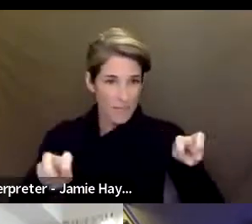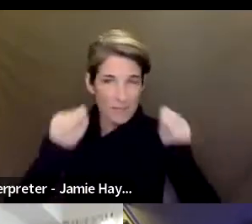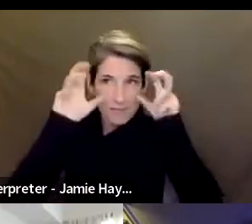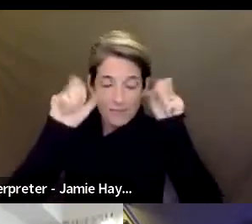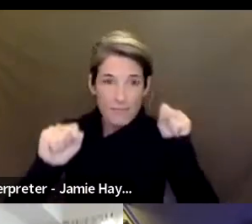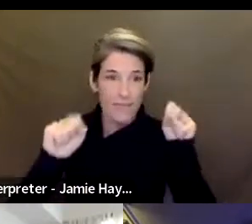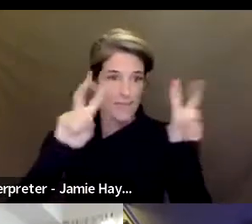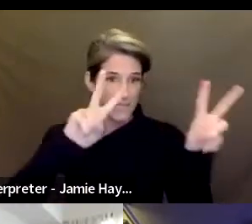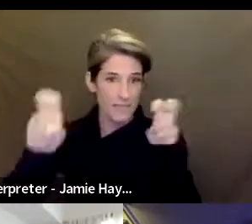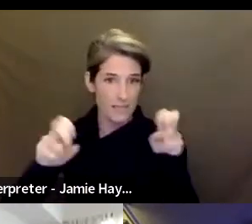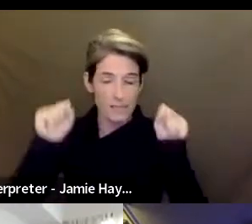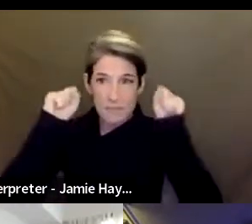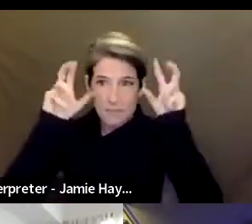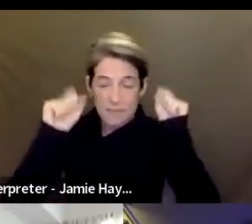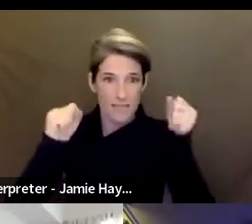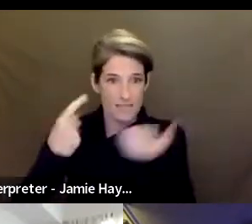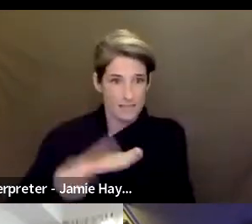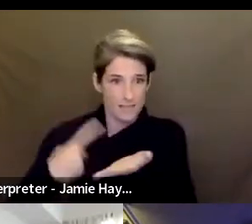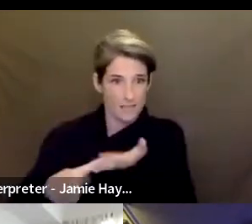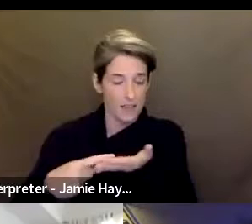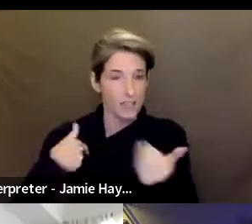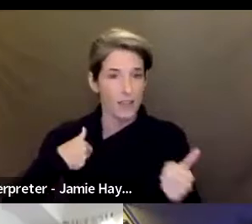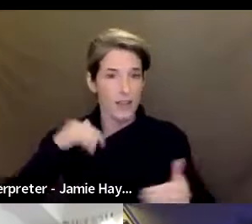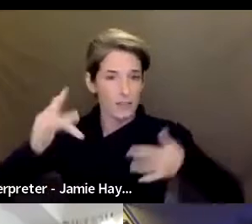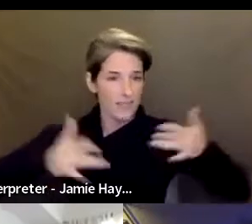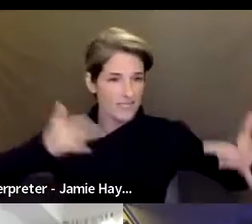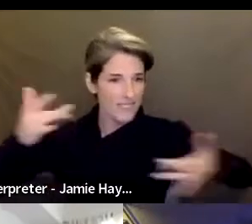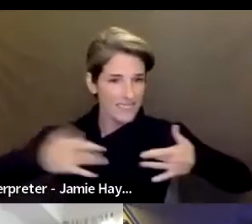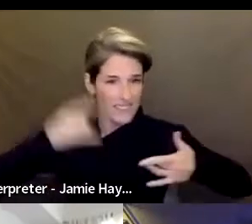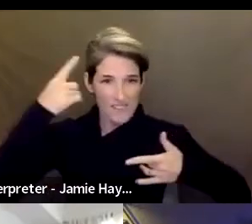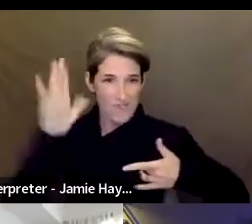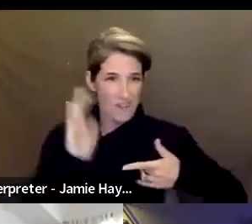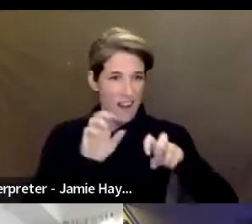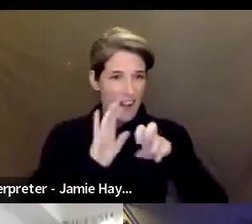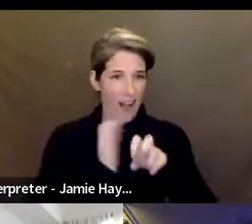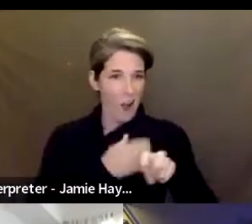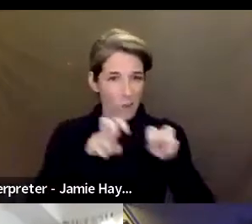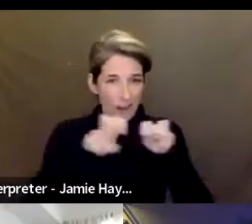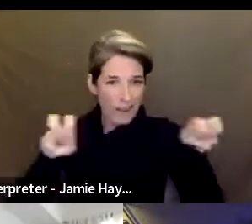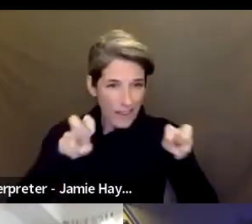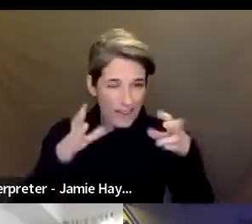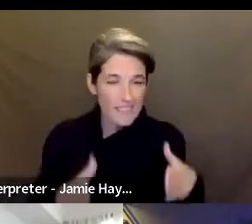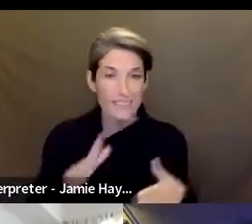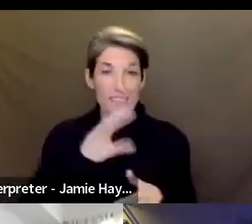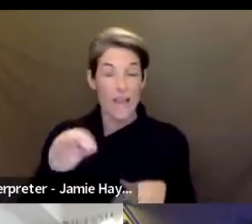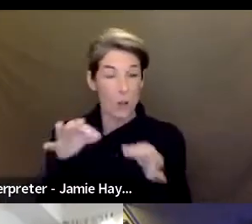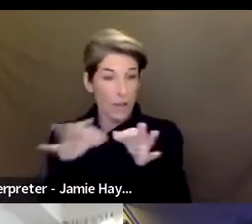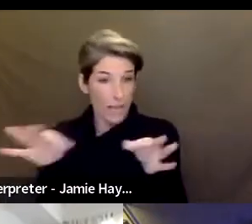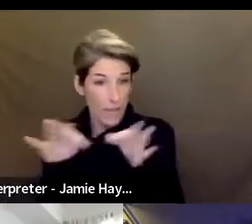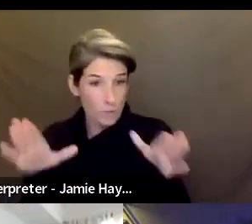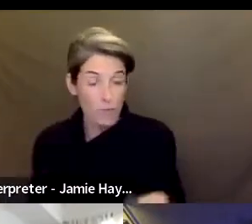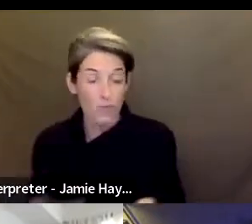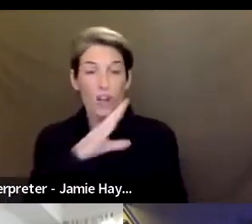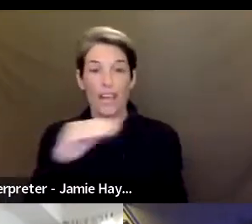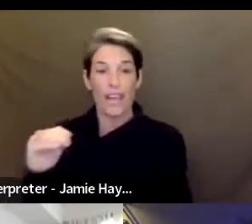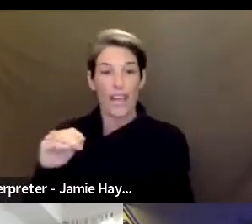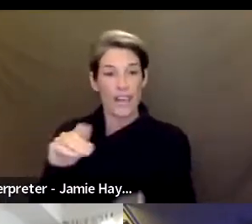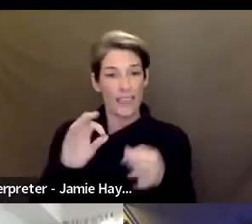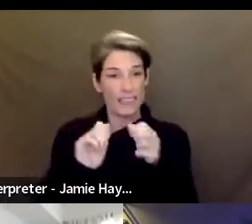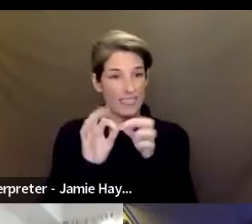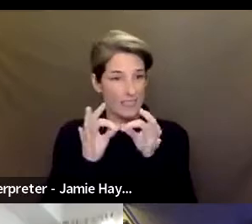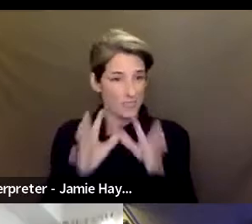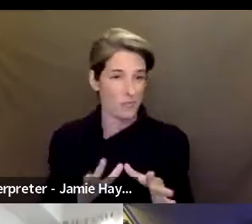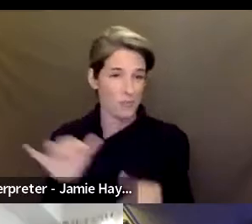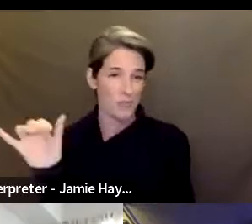incredible subject, and I'm so excited for our guests, our panelists, our interpreters, and our captioner, as well as Ashley and me and all of y'all folks